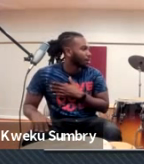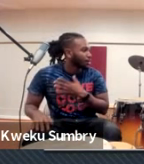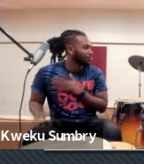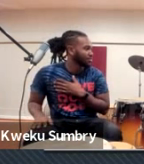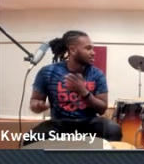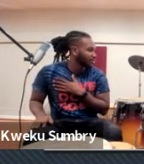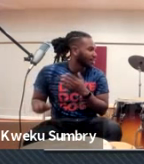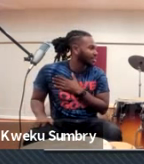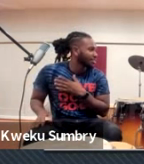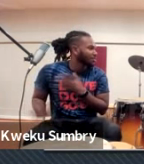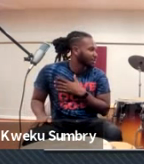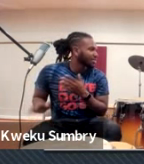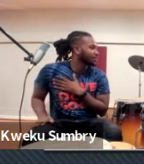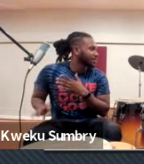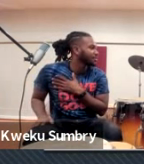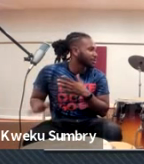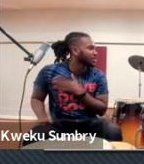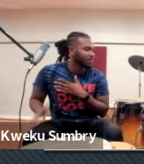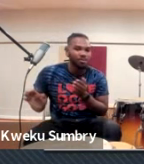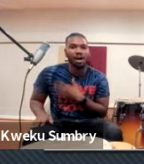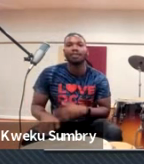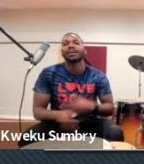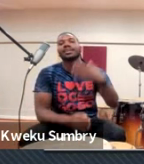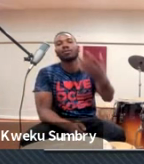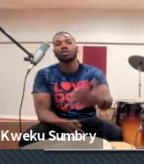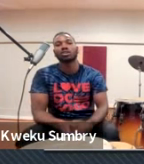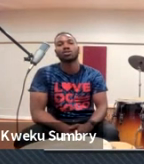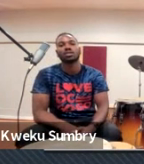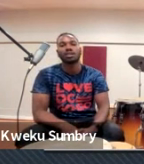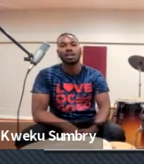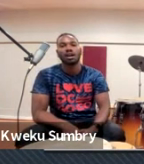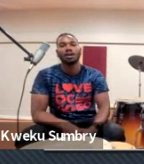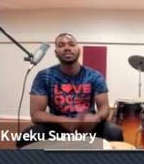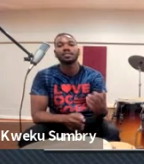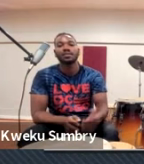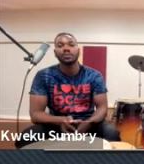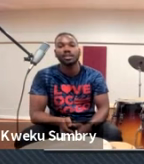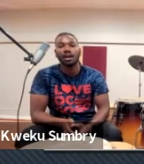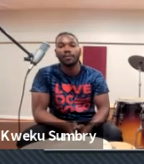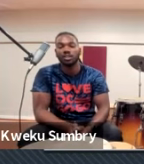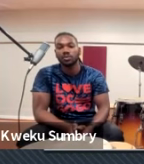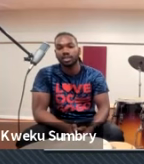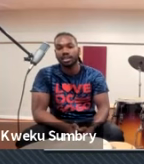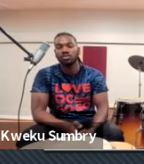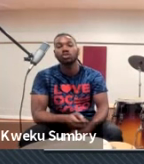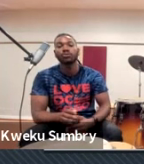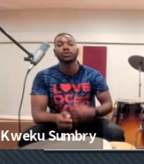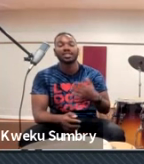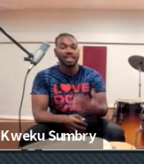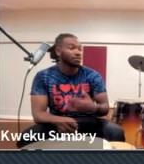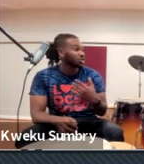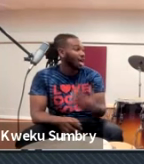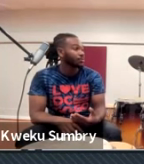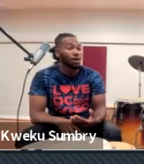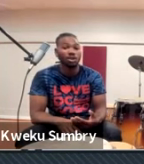right? Right, now we're gonna go to TCB, Bounce B Kings, and you're gonna feel